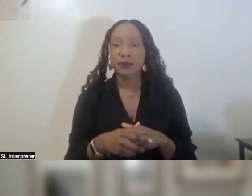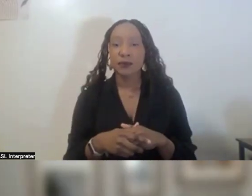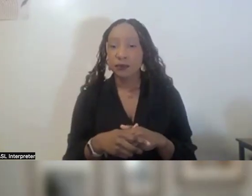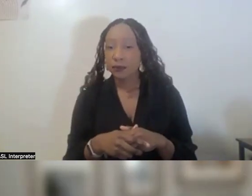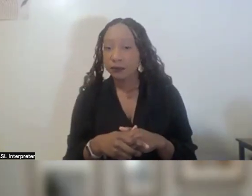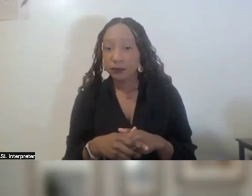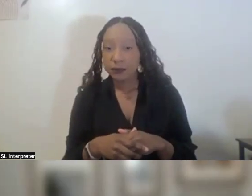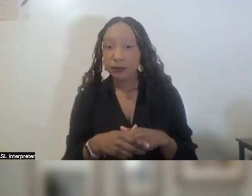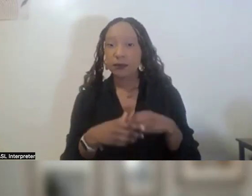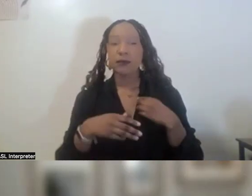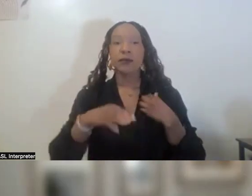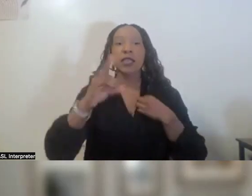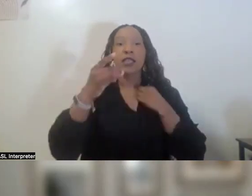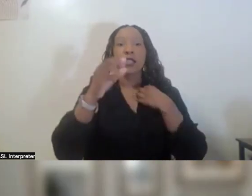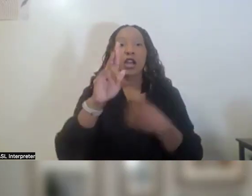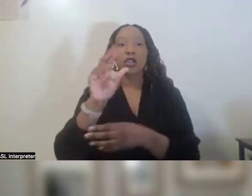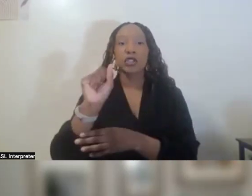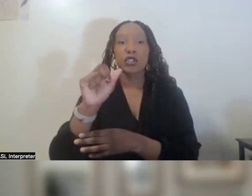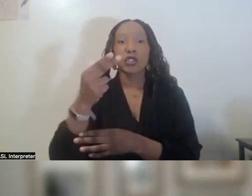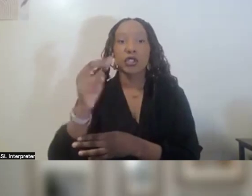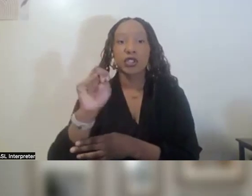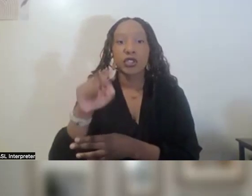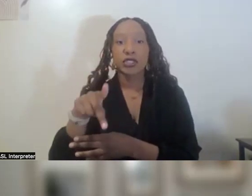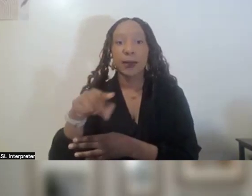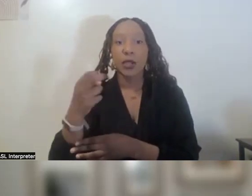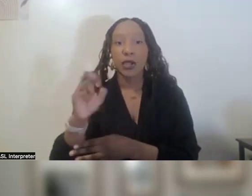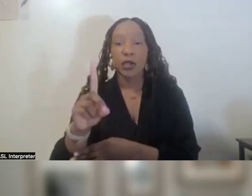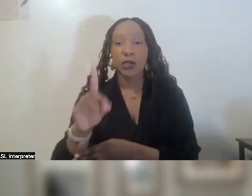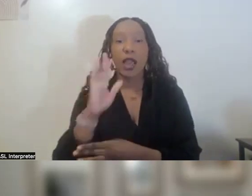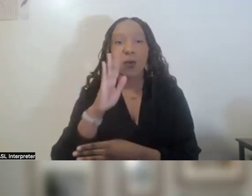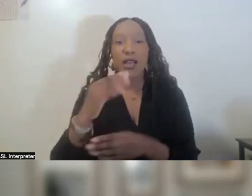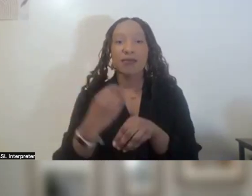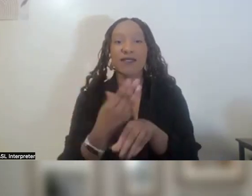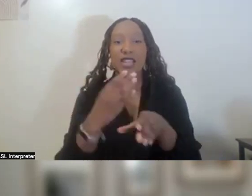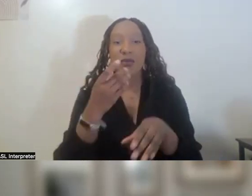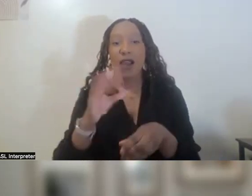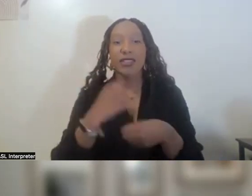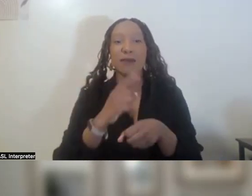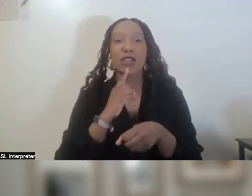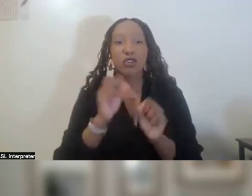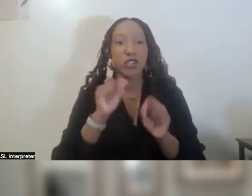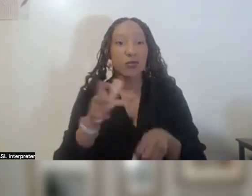Absolutely. I'm going to turn my video off just to make sure it stays stable. Thank you.